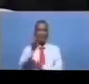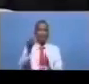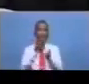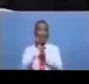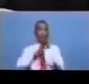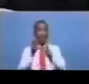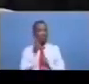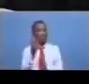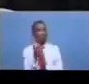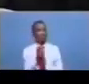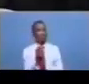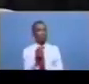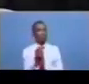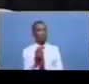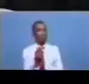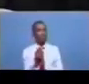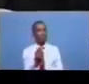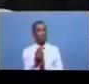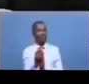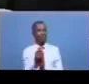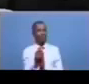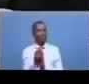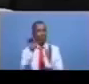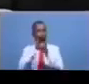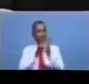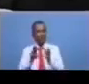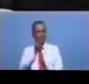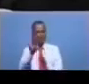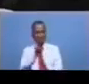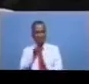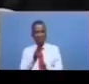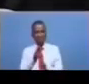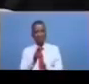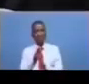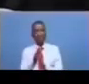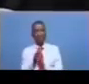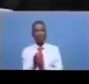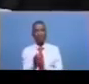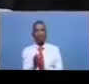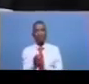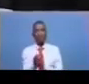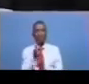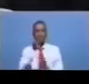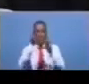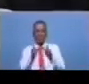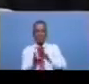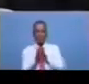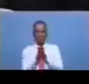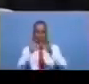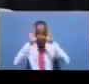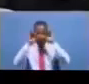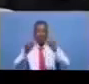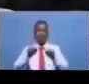Ghanaians who have promulgated for themselves a constitution which says that one can only become a president only when